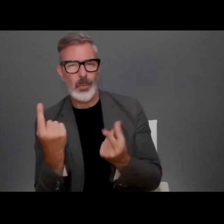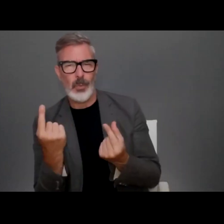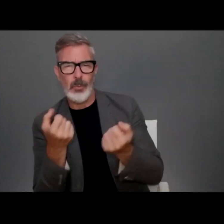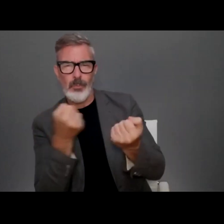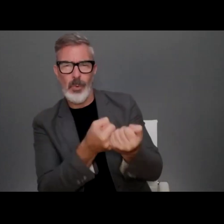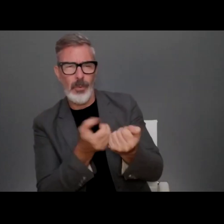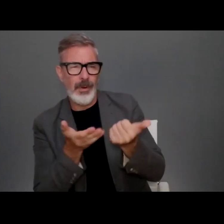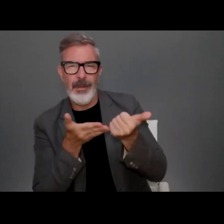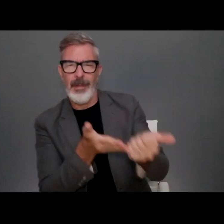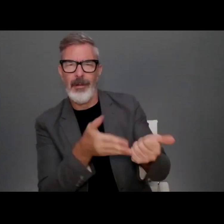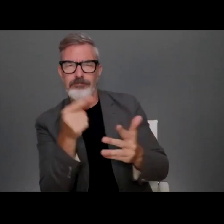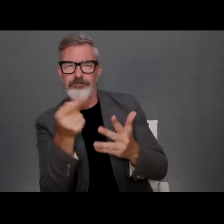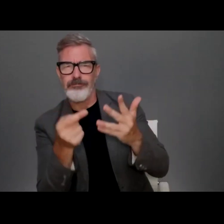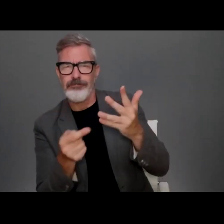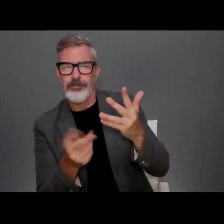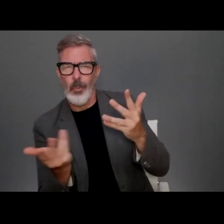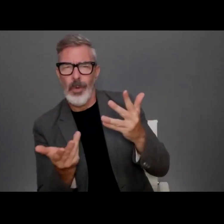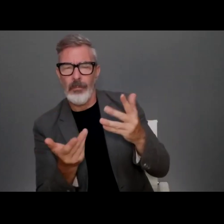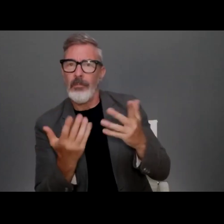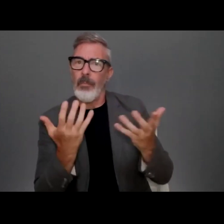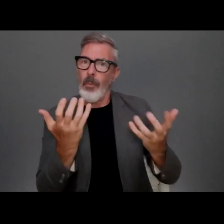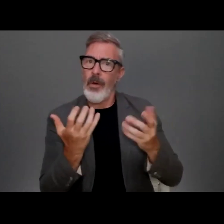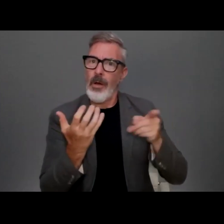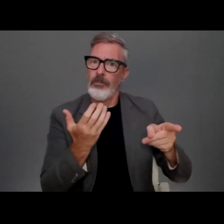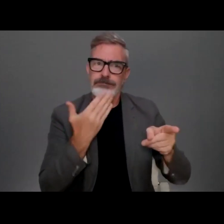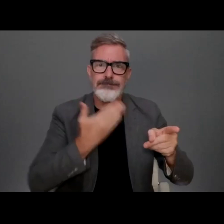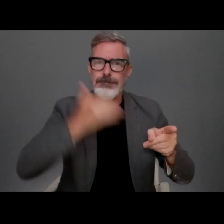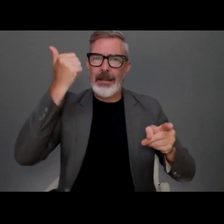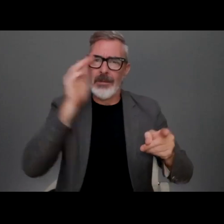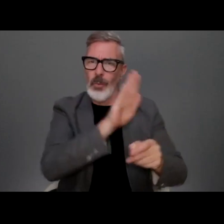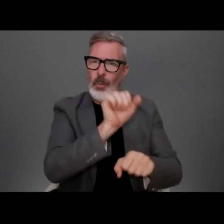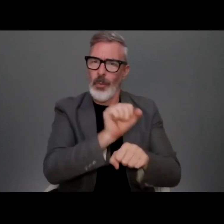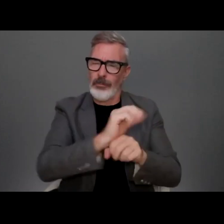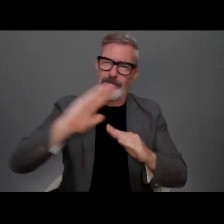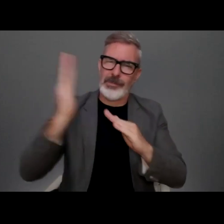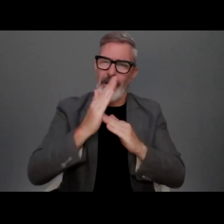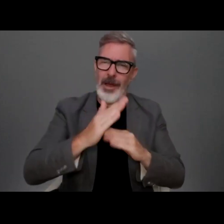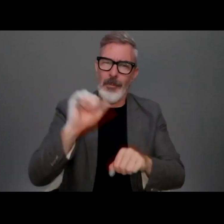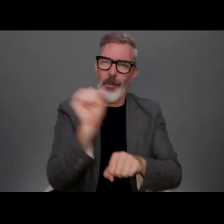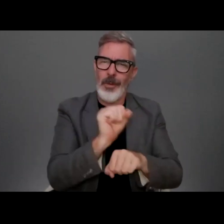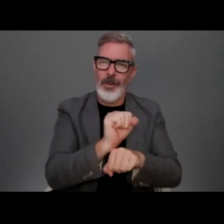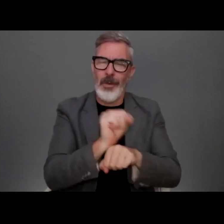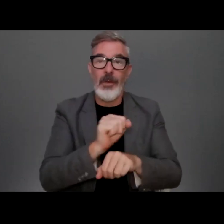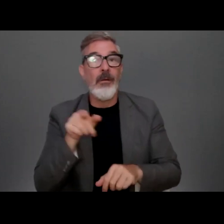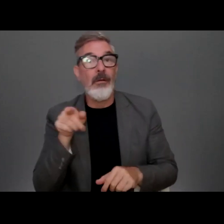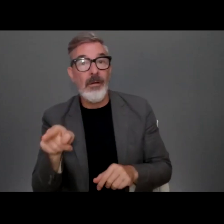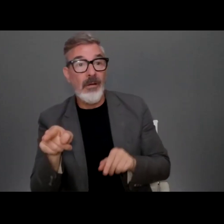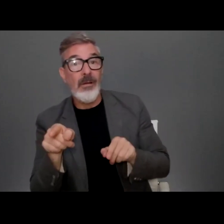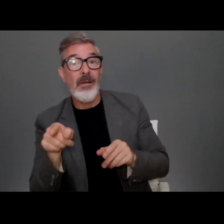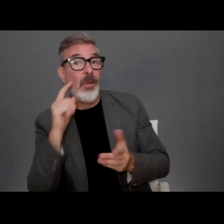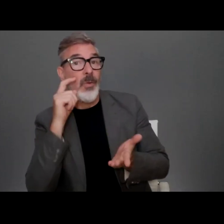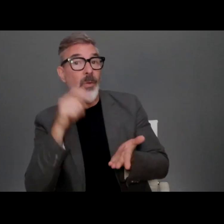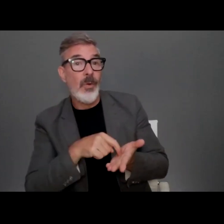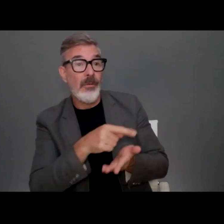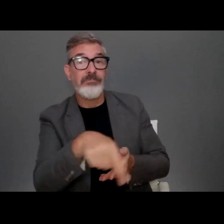to perform your best? We're seen as 92% more approachable by their team members. And one of